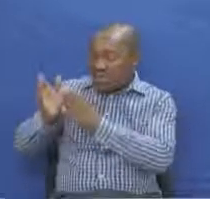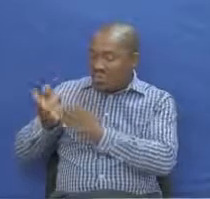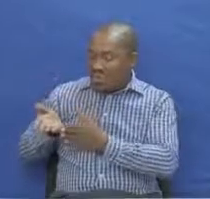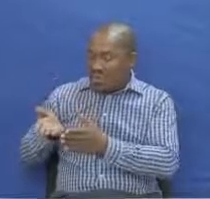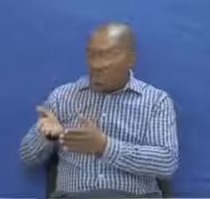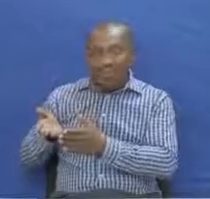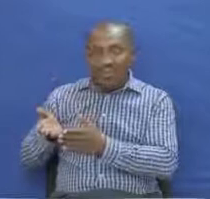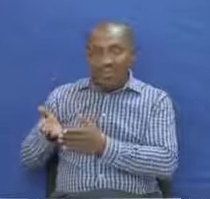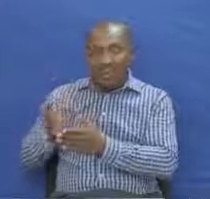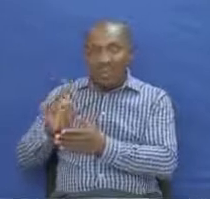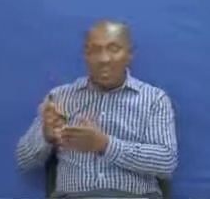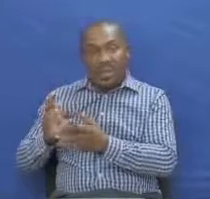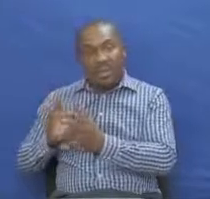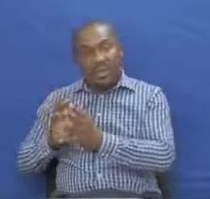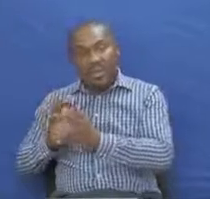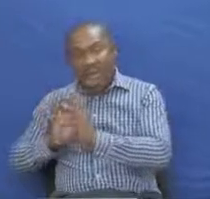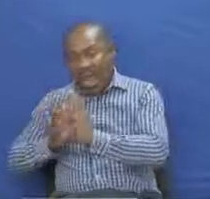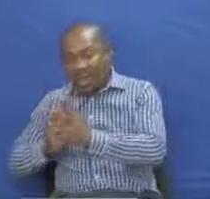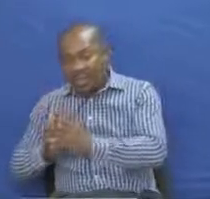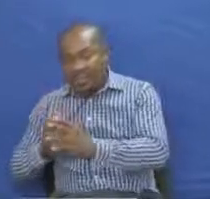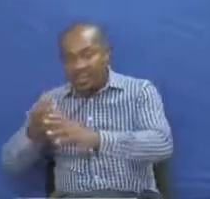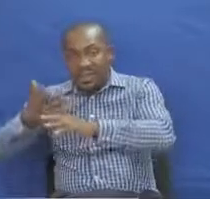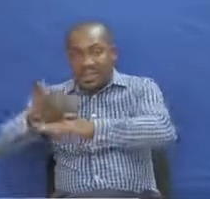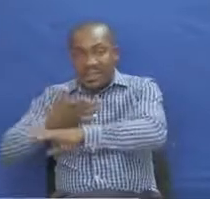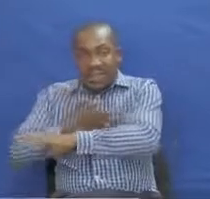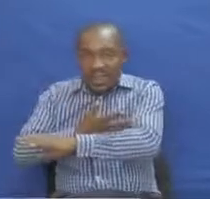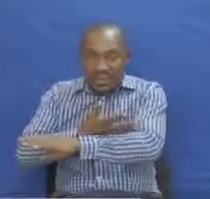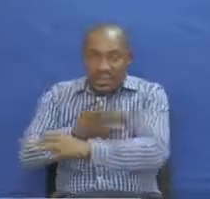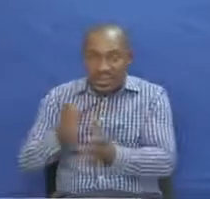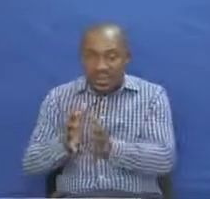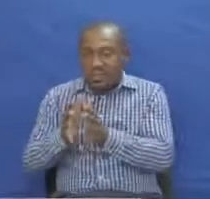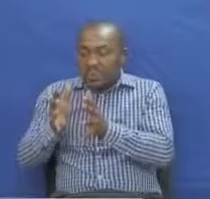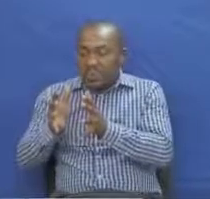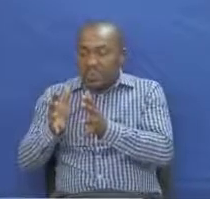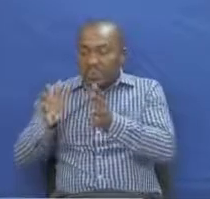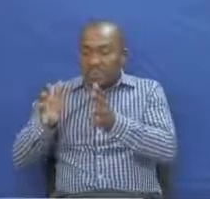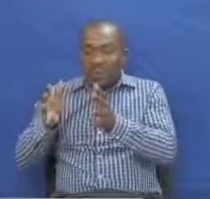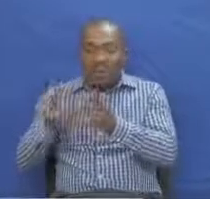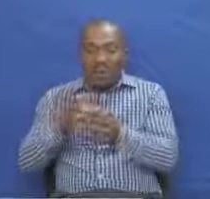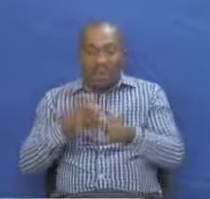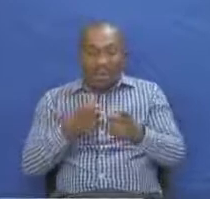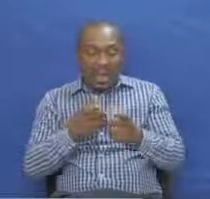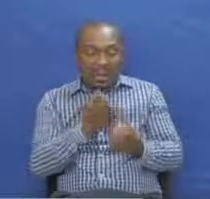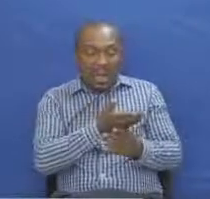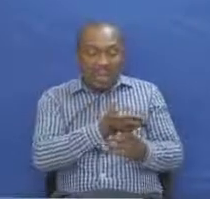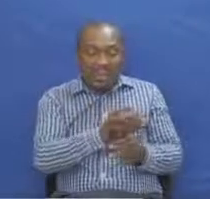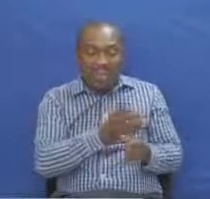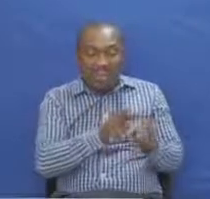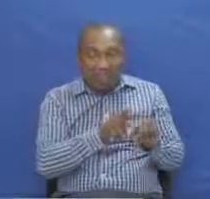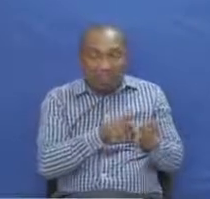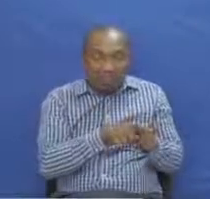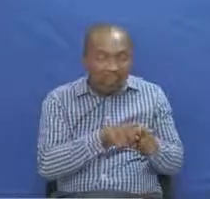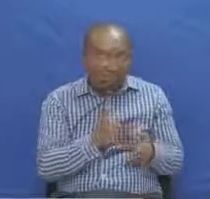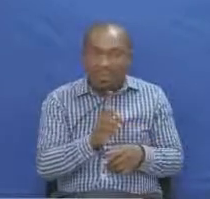grow, which brings about the growth of human being. Or we cannot say in human legs, let's say, or in